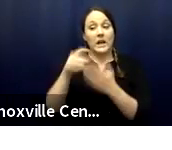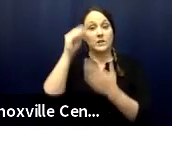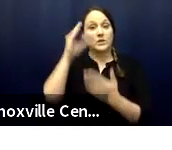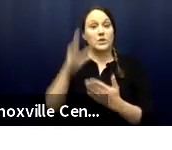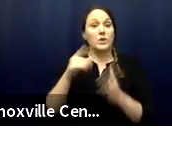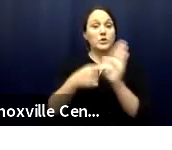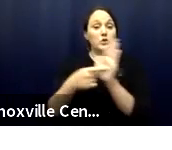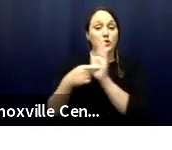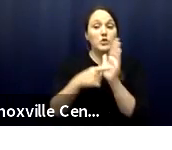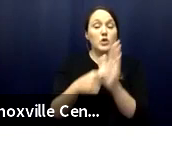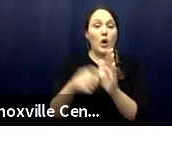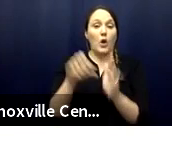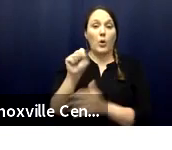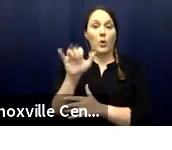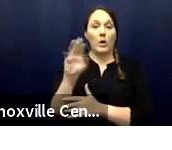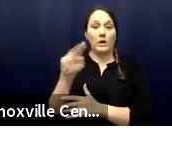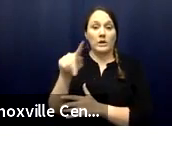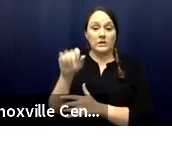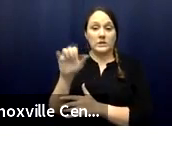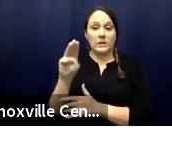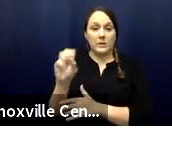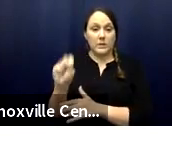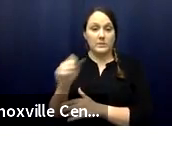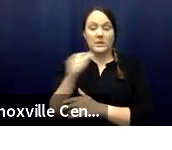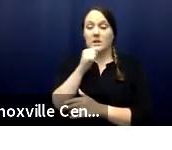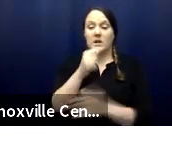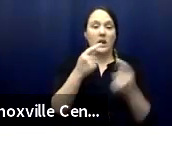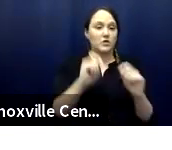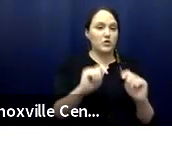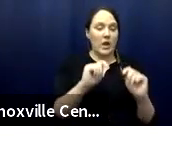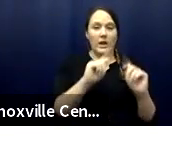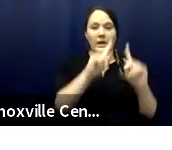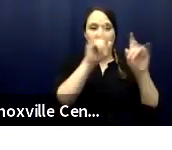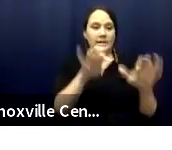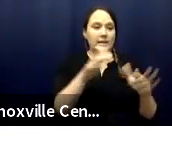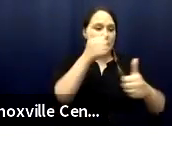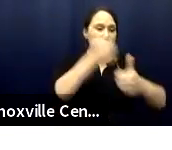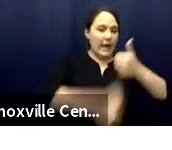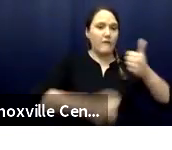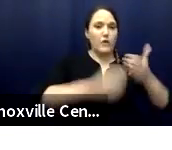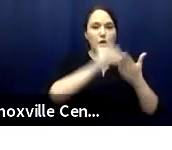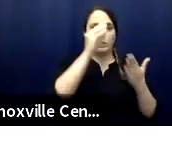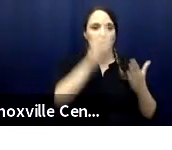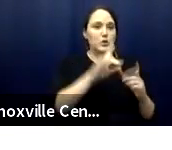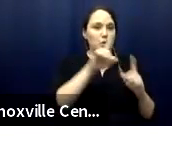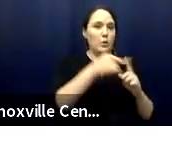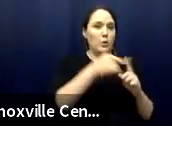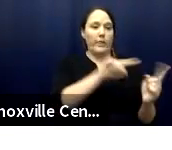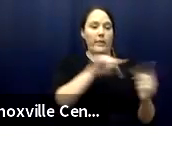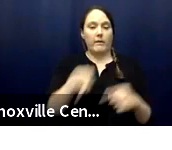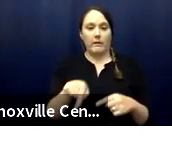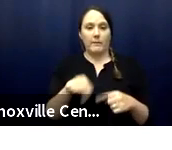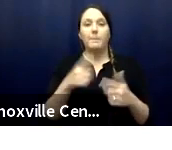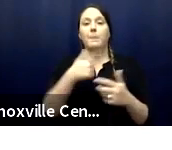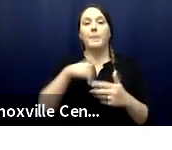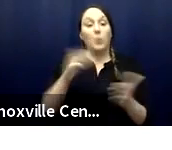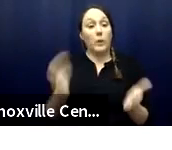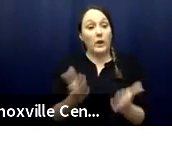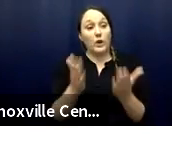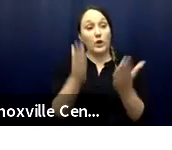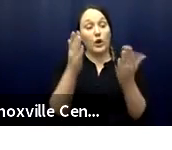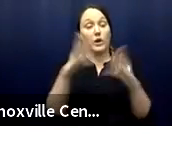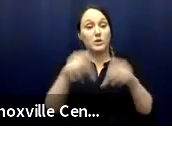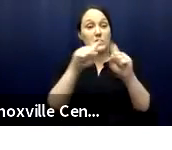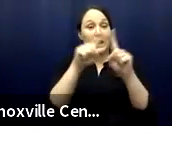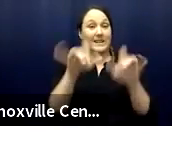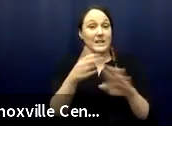COVID-19. We made the decision not to try to test every single student as they came back, We encourage students to get tests before they